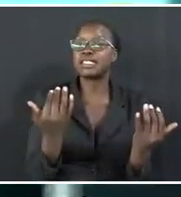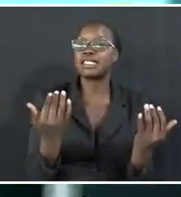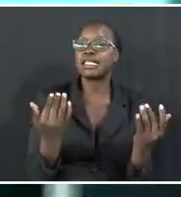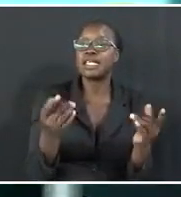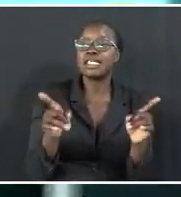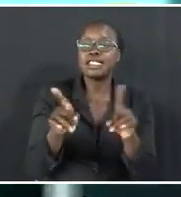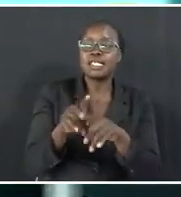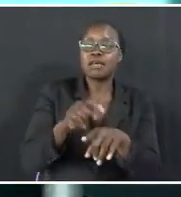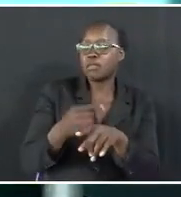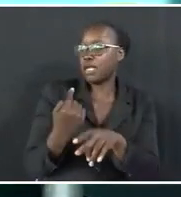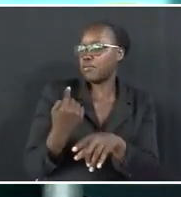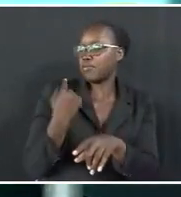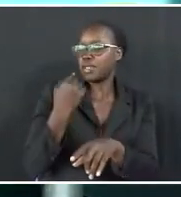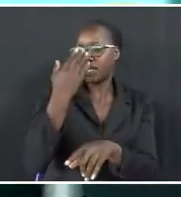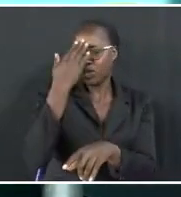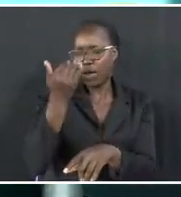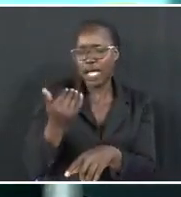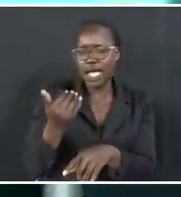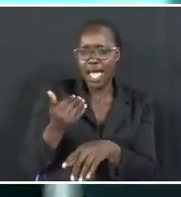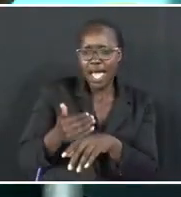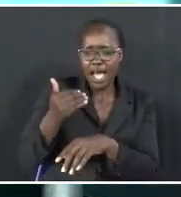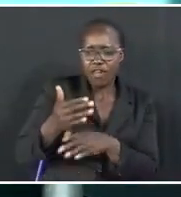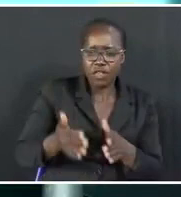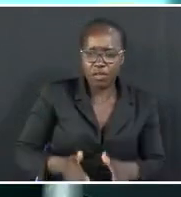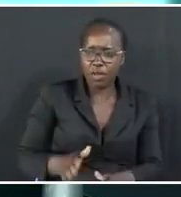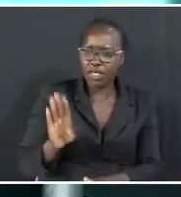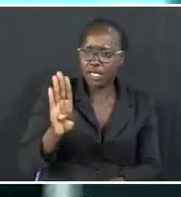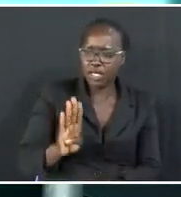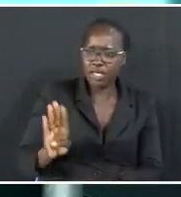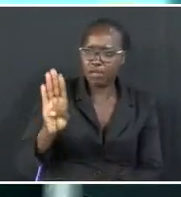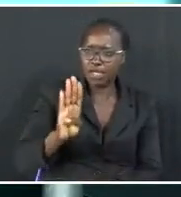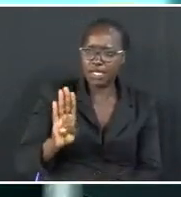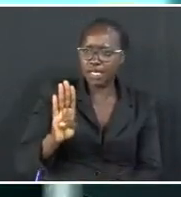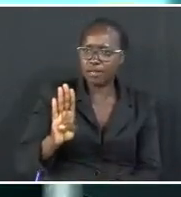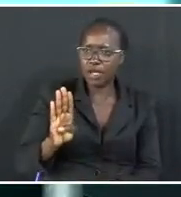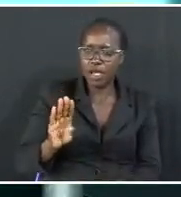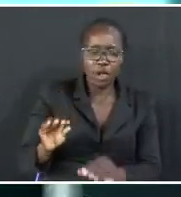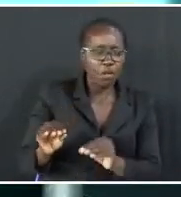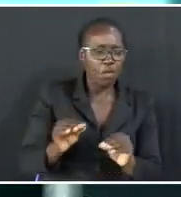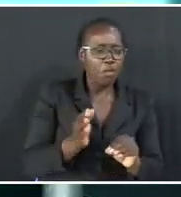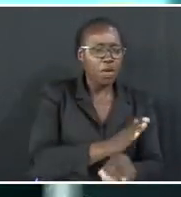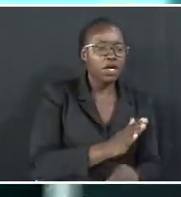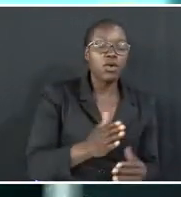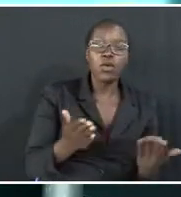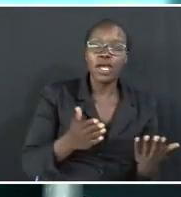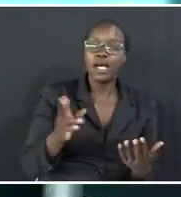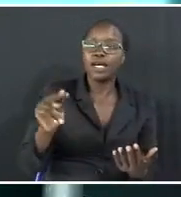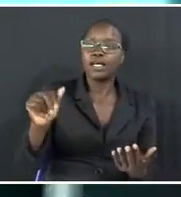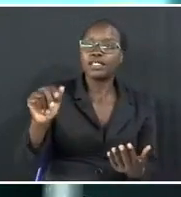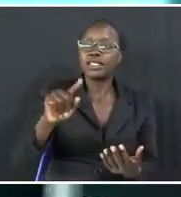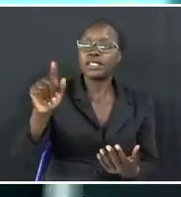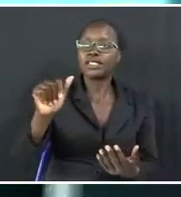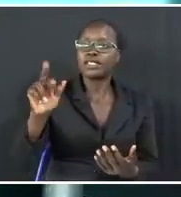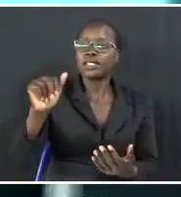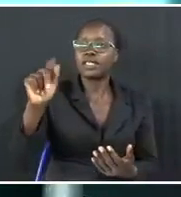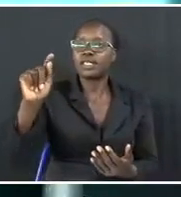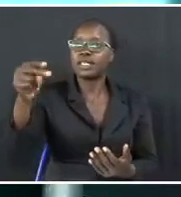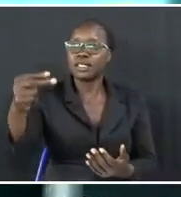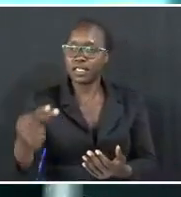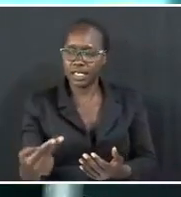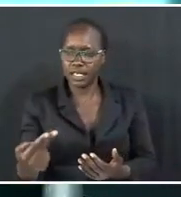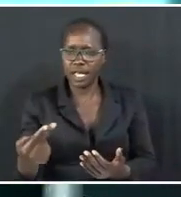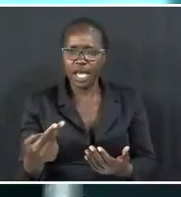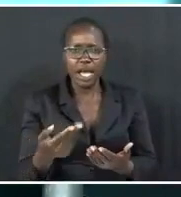time, because after being born in Bethlehem, they moved back to Nazareth. Nazareth was a